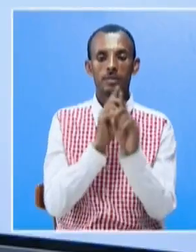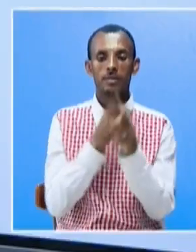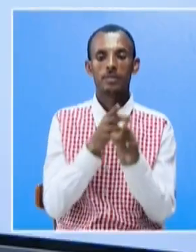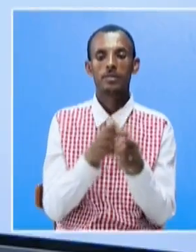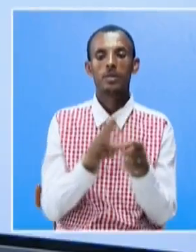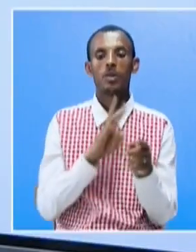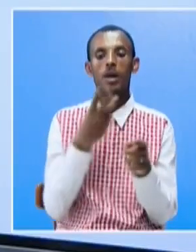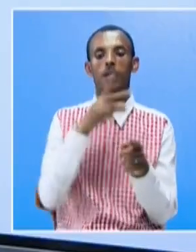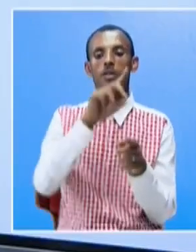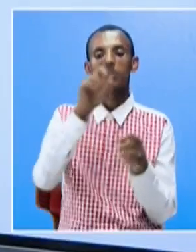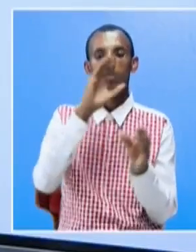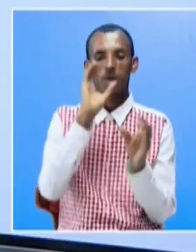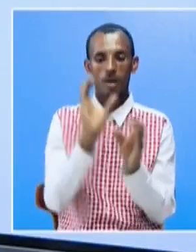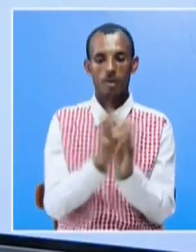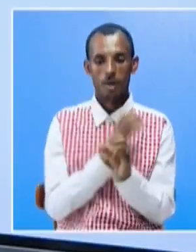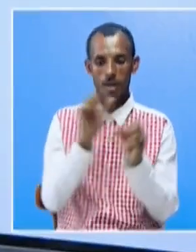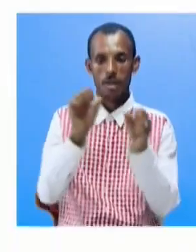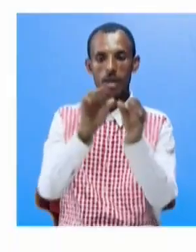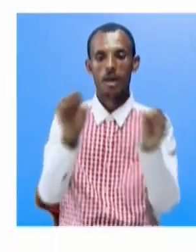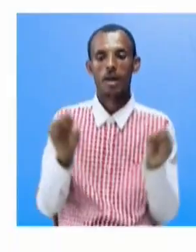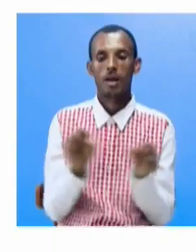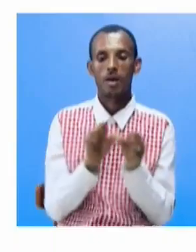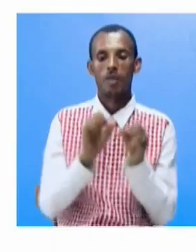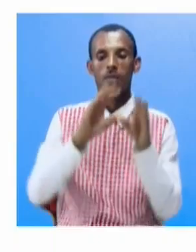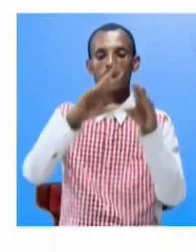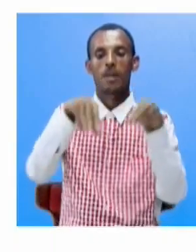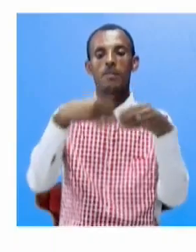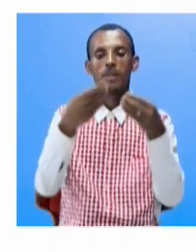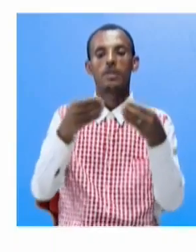we are asked to calculate the area of the given circle,